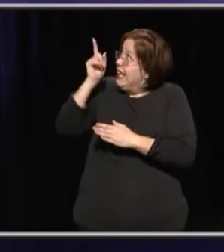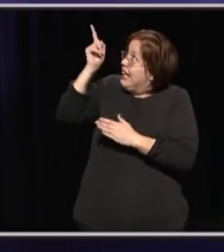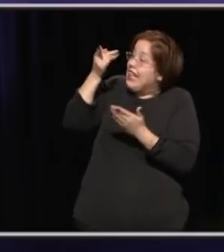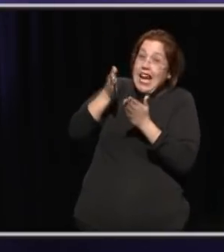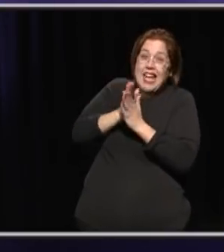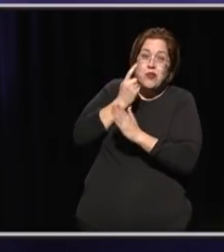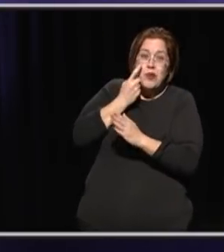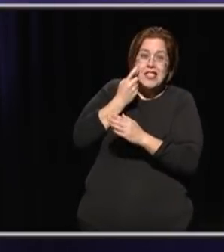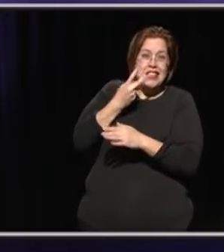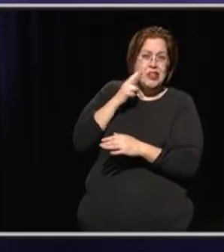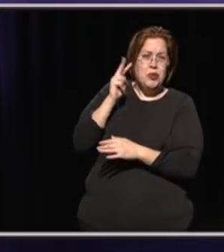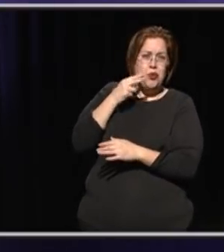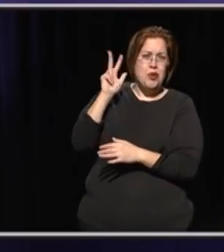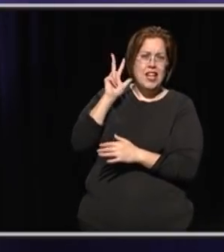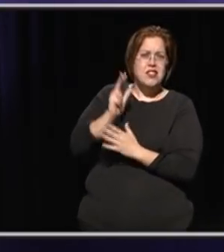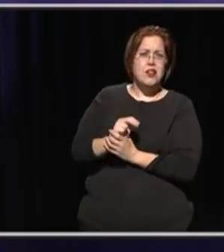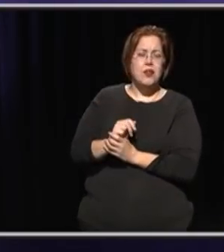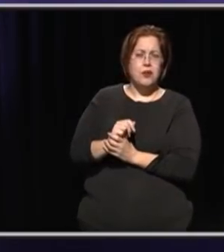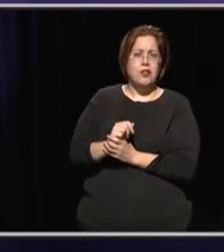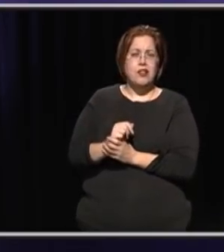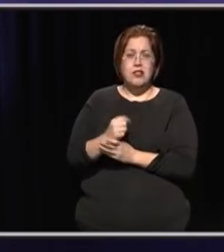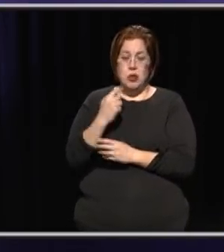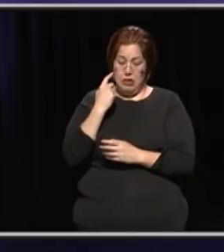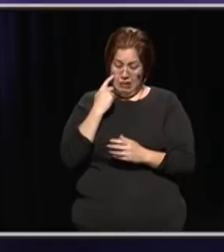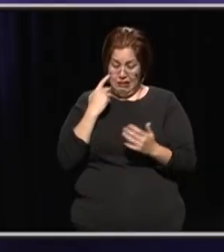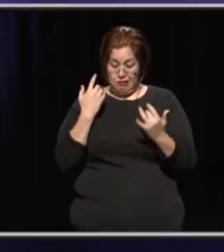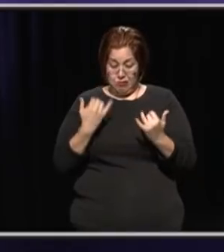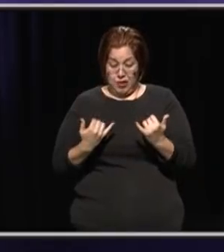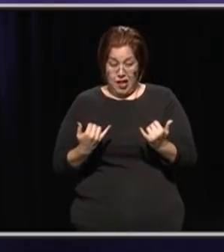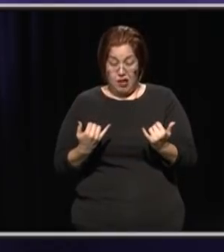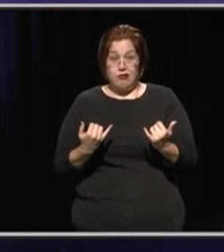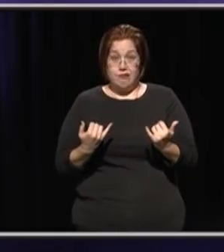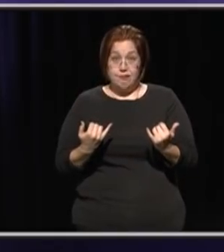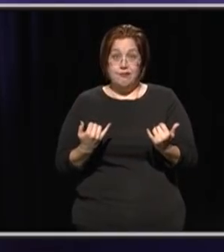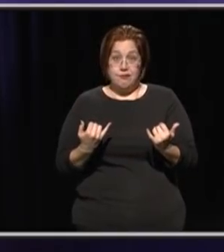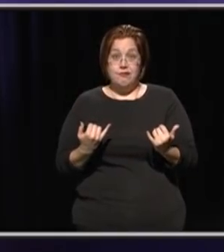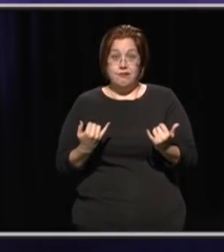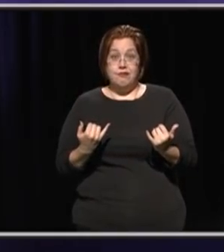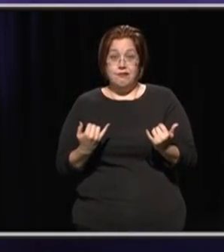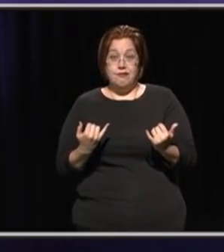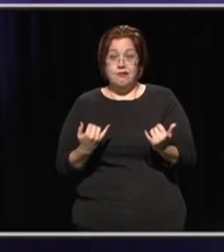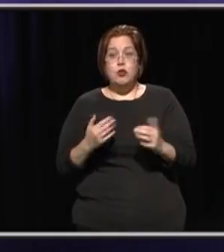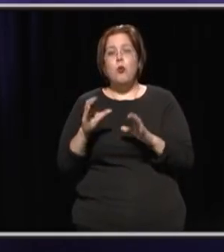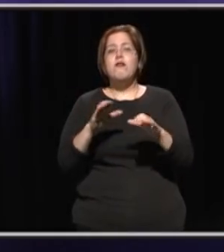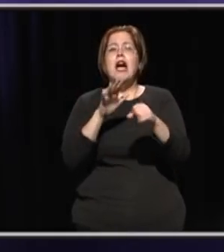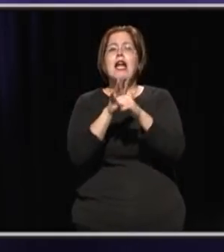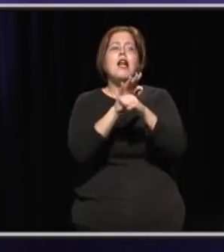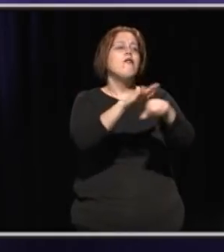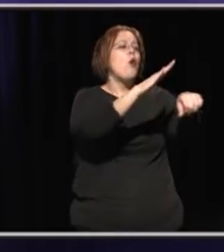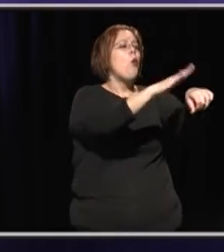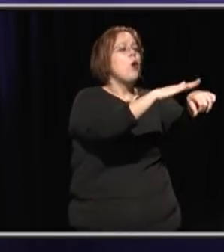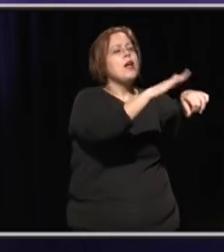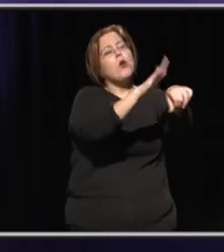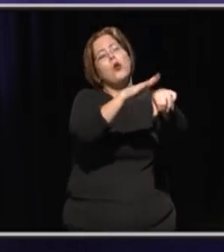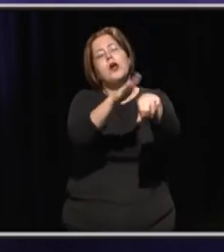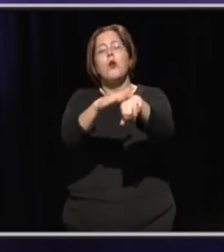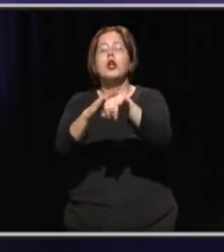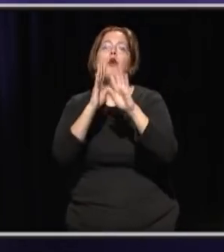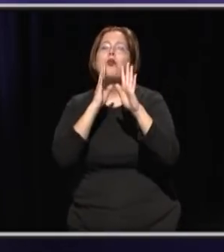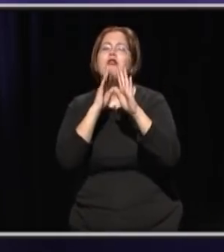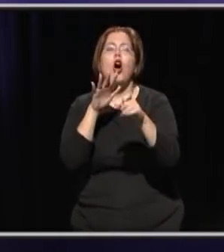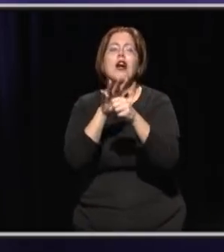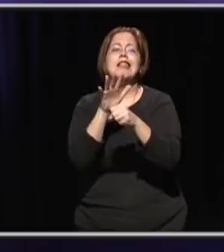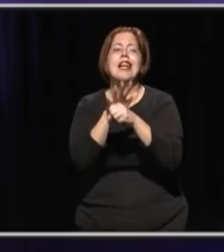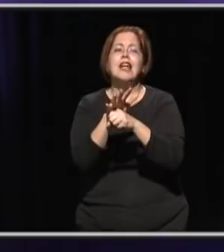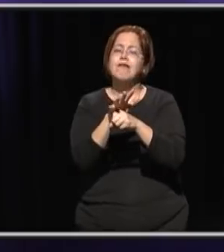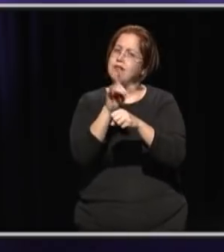3 days ago. So I think we do now need to, we've done enough warnings, we've talked about it enough, so I think they